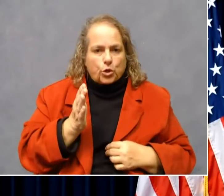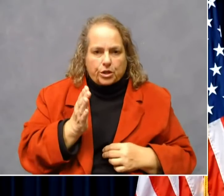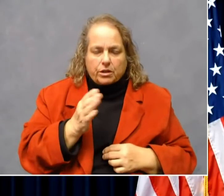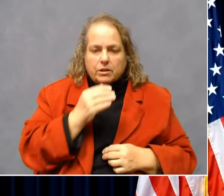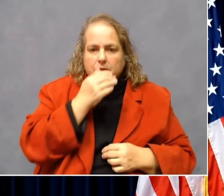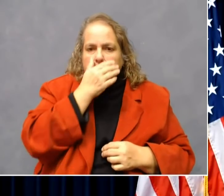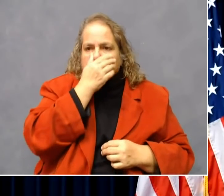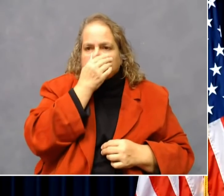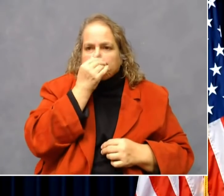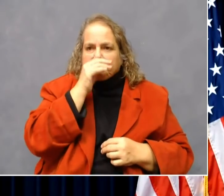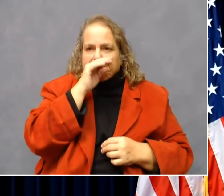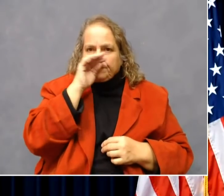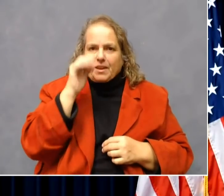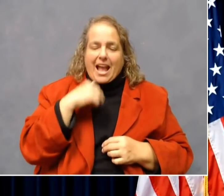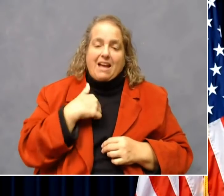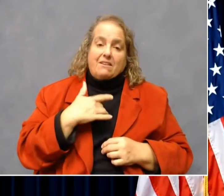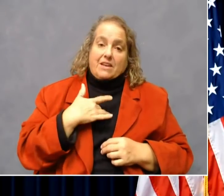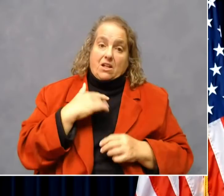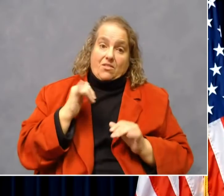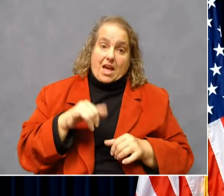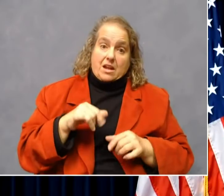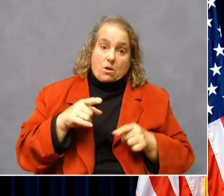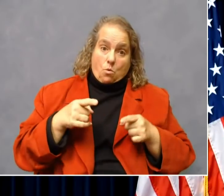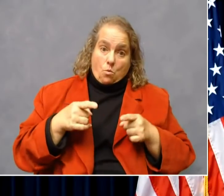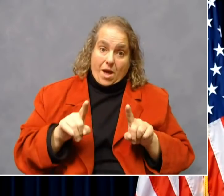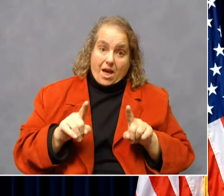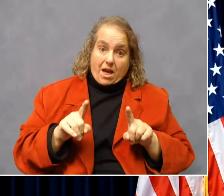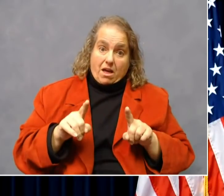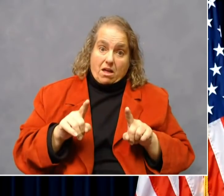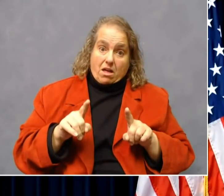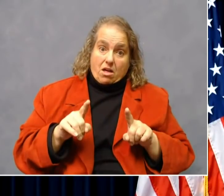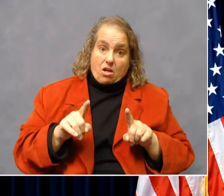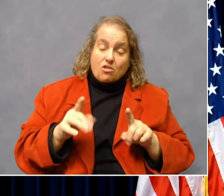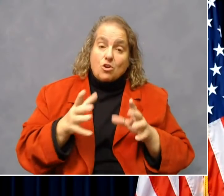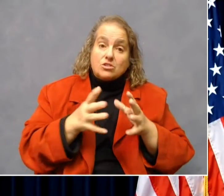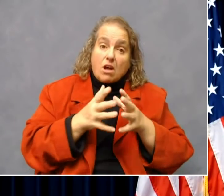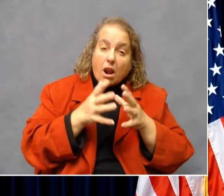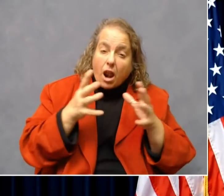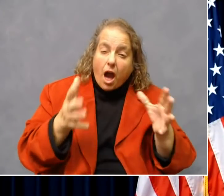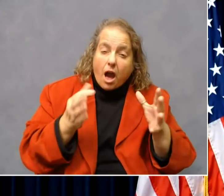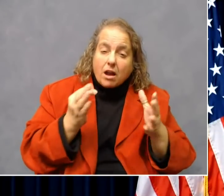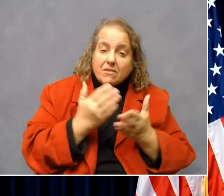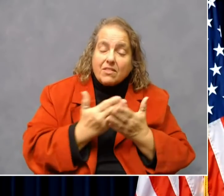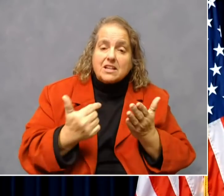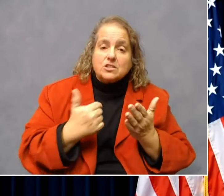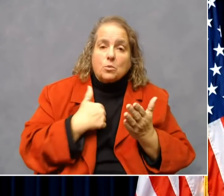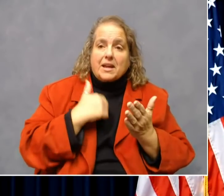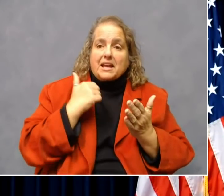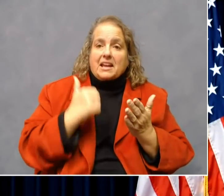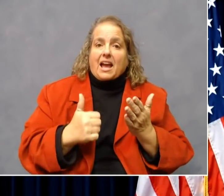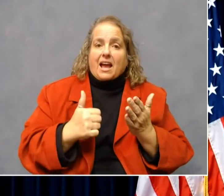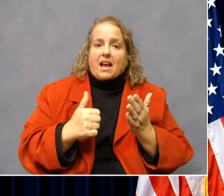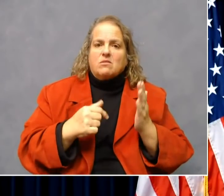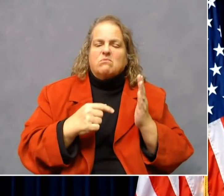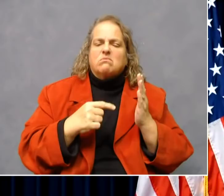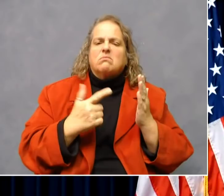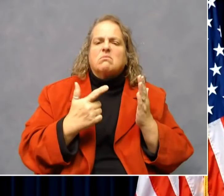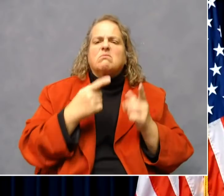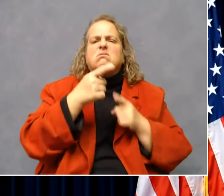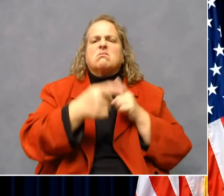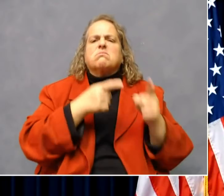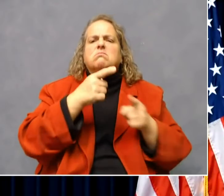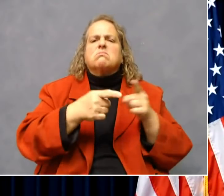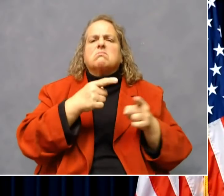while there are a lot of things we could applaud or criticize in anybody's handling of